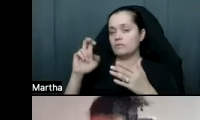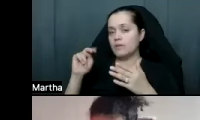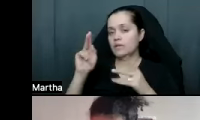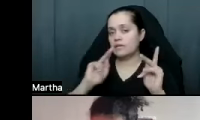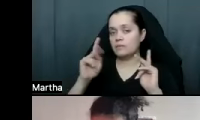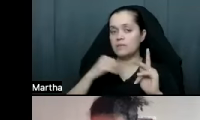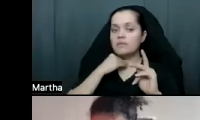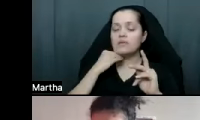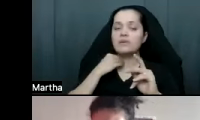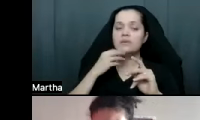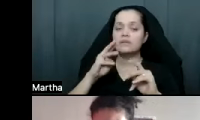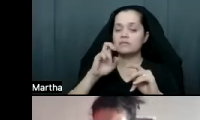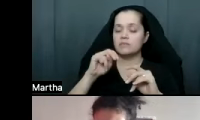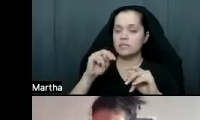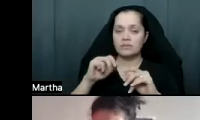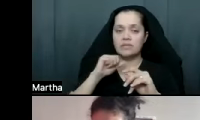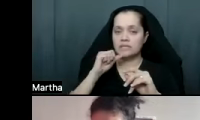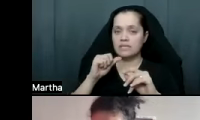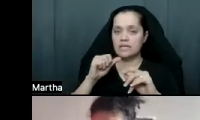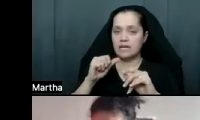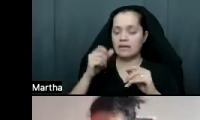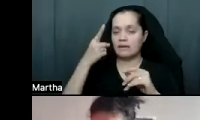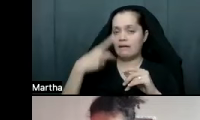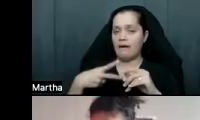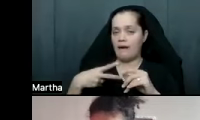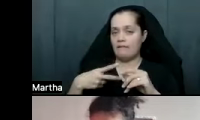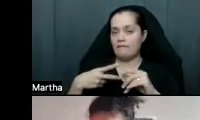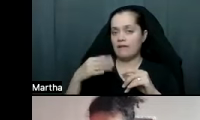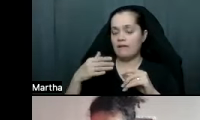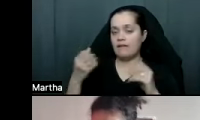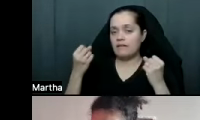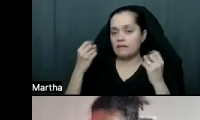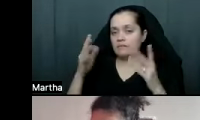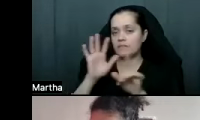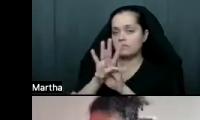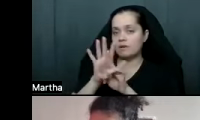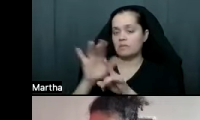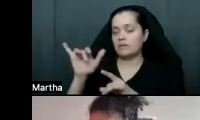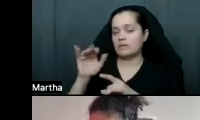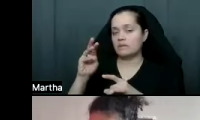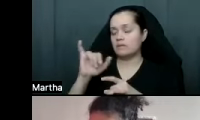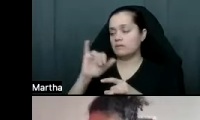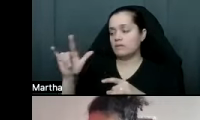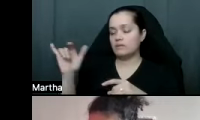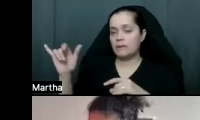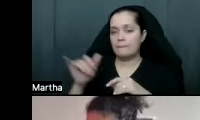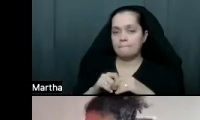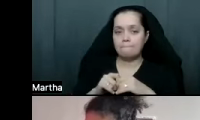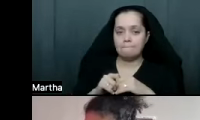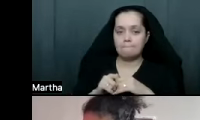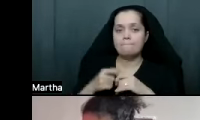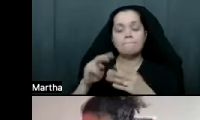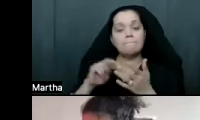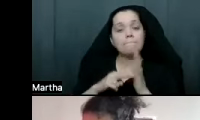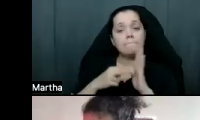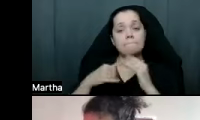So Minnesota is not quite half as populated as Illinois. That does mean